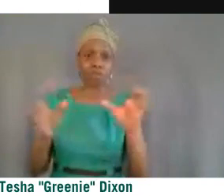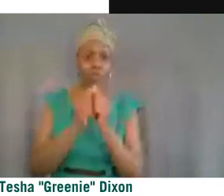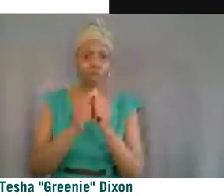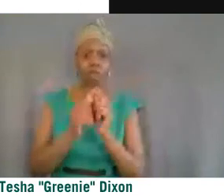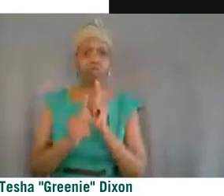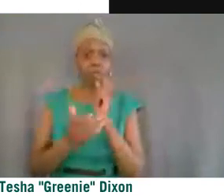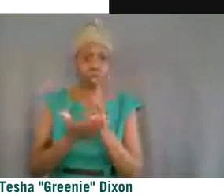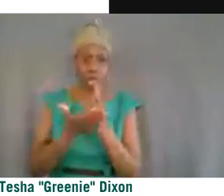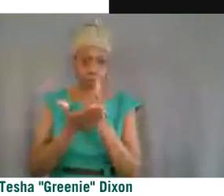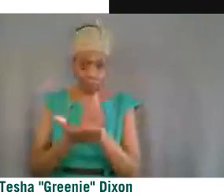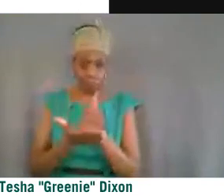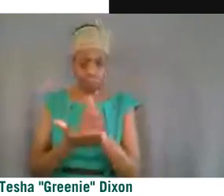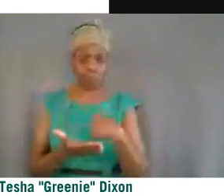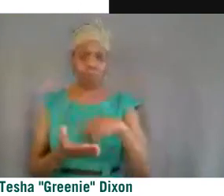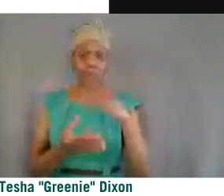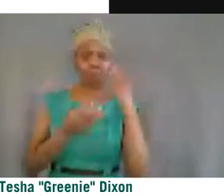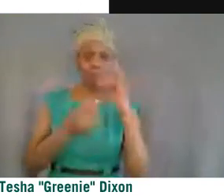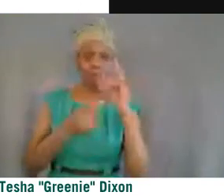thinking about